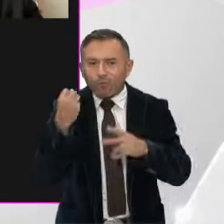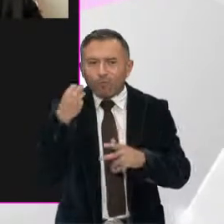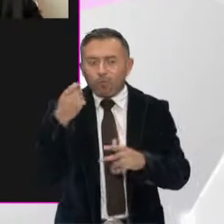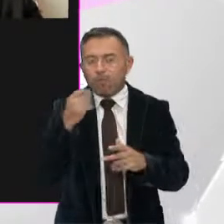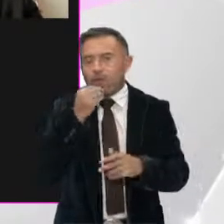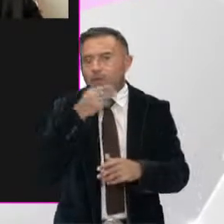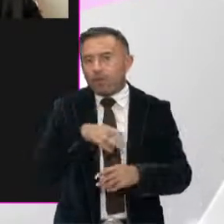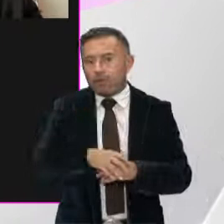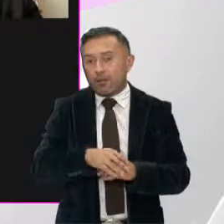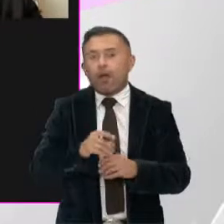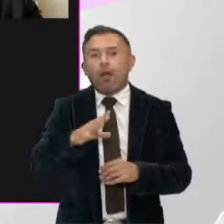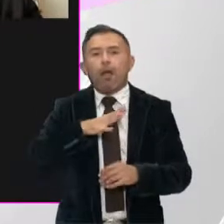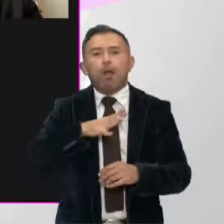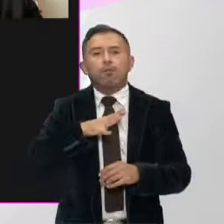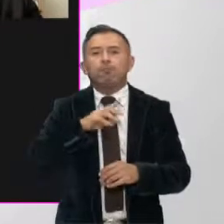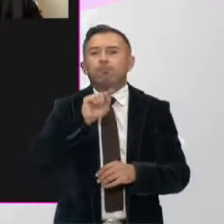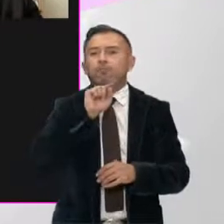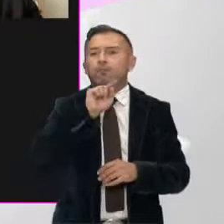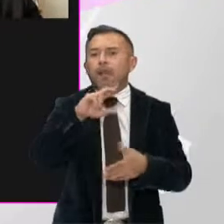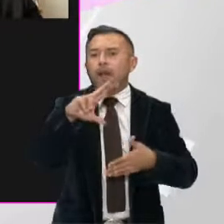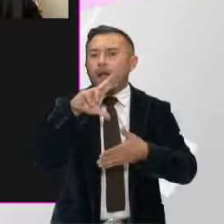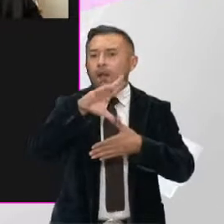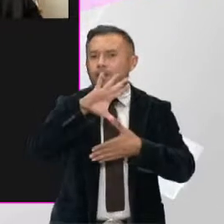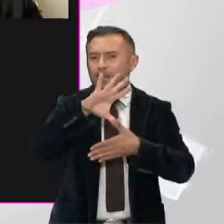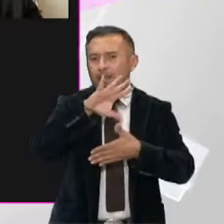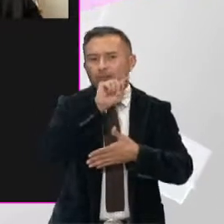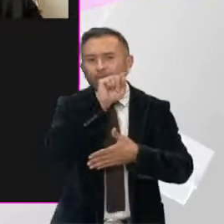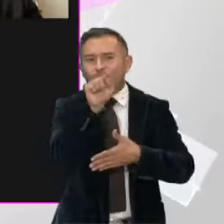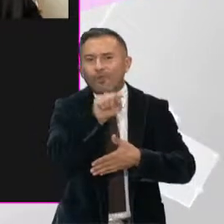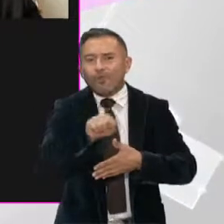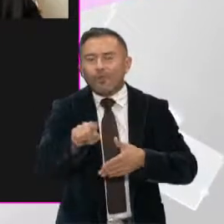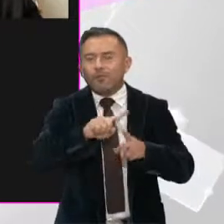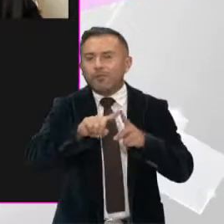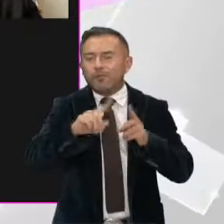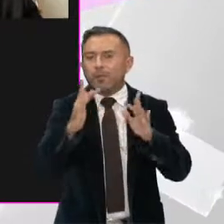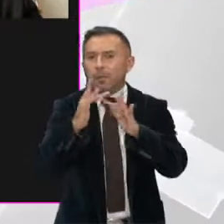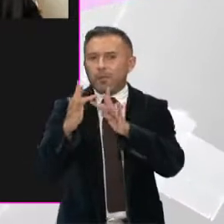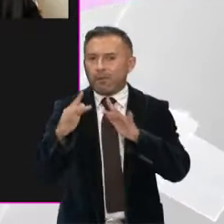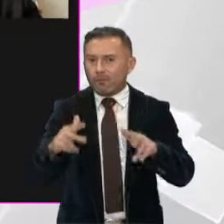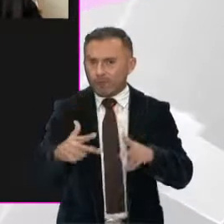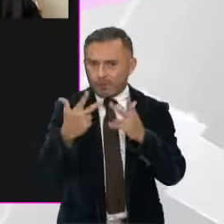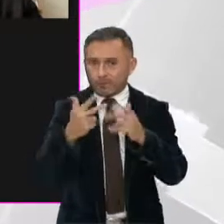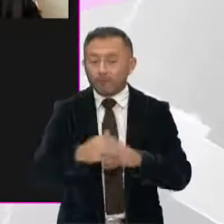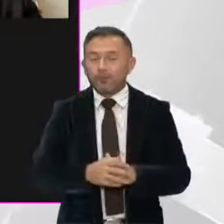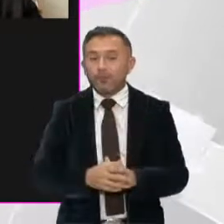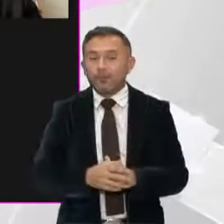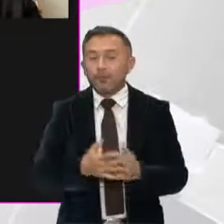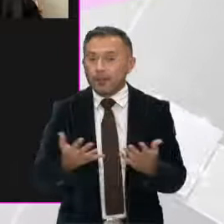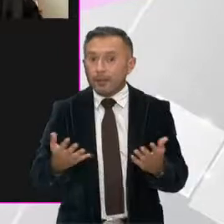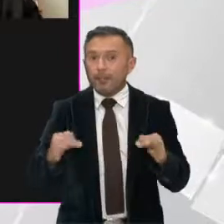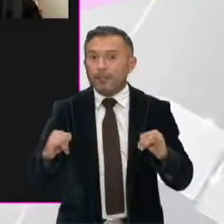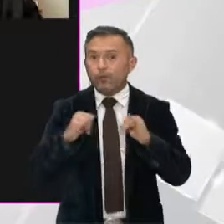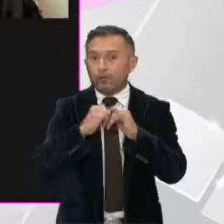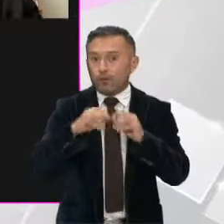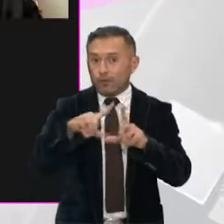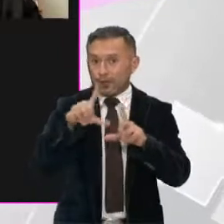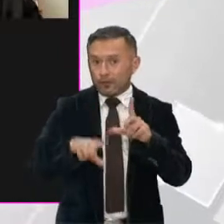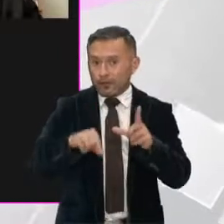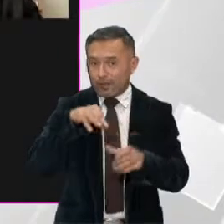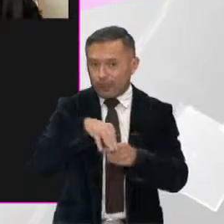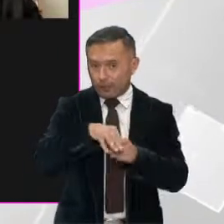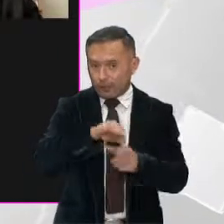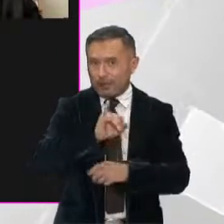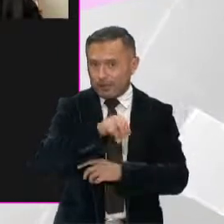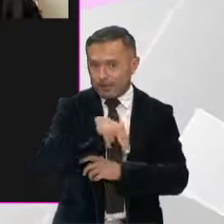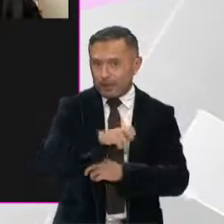use with greater speaks that are today with us from different places in Latin America. The National